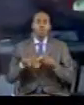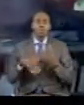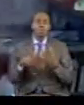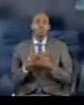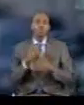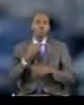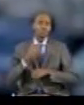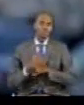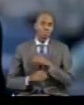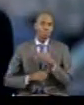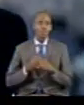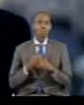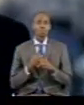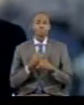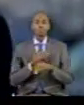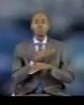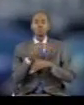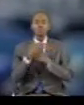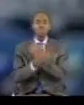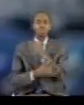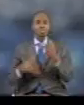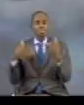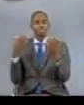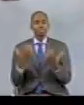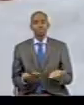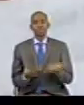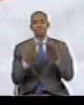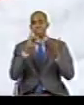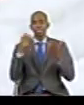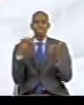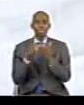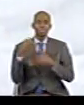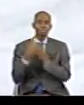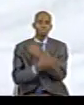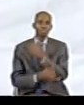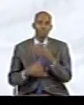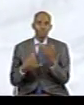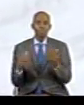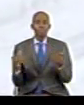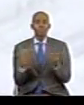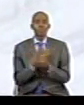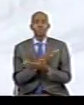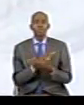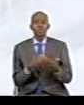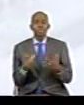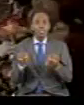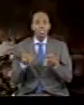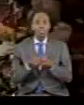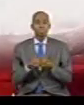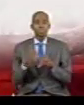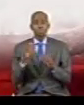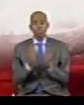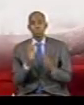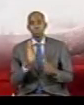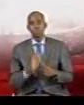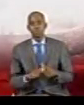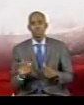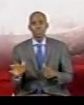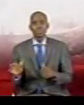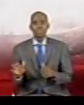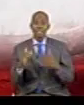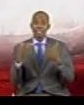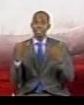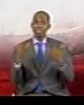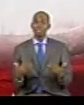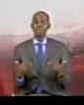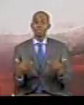warming. Nations rising against nations, striking down innocent civilians, including women and children. Now,